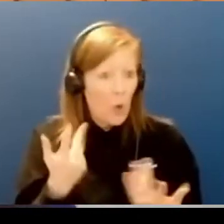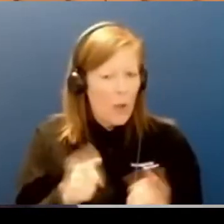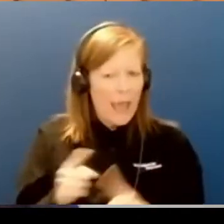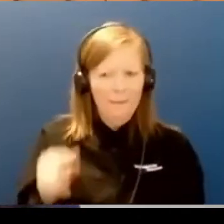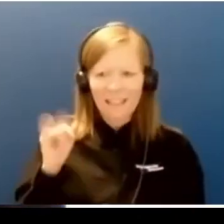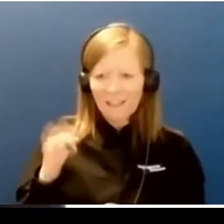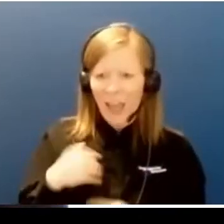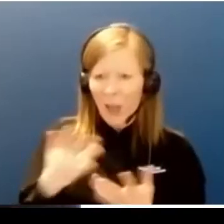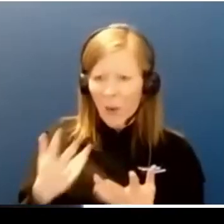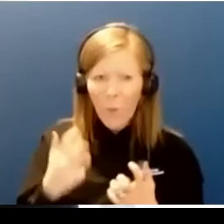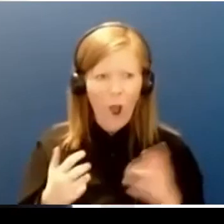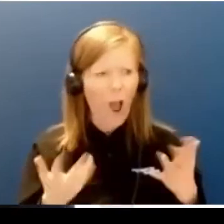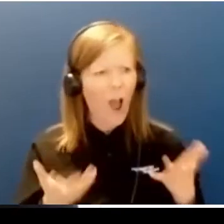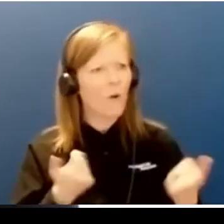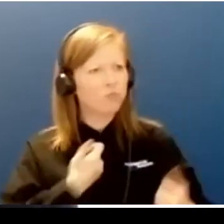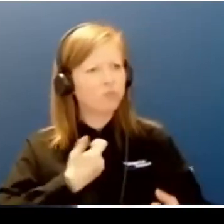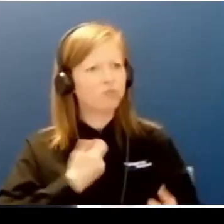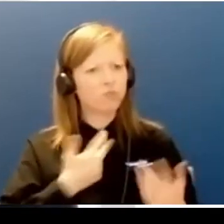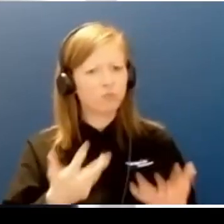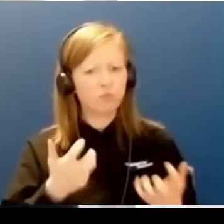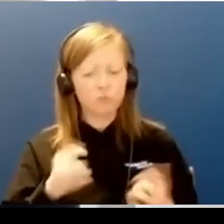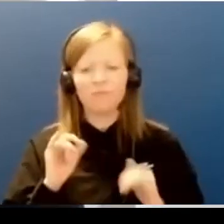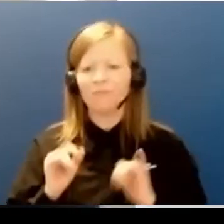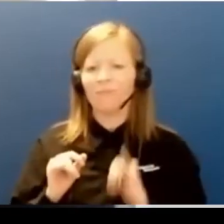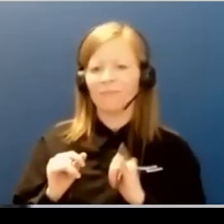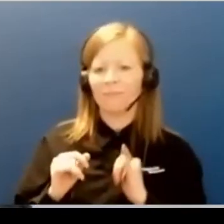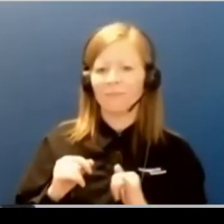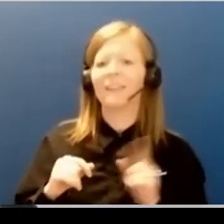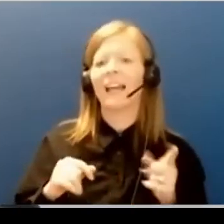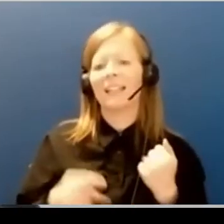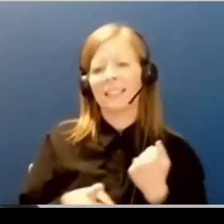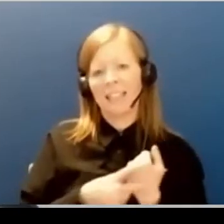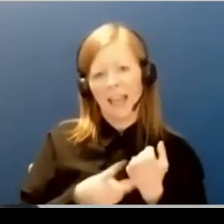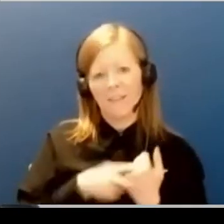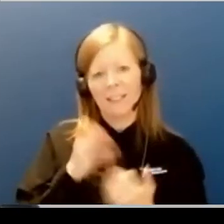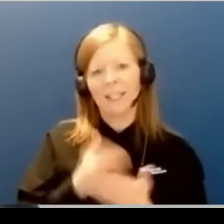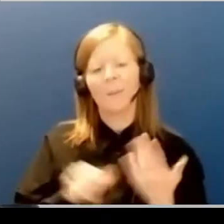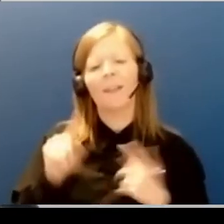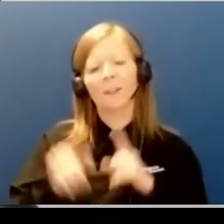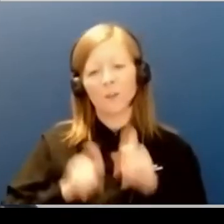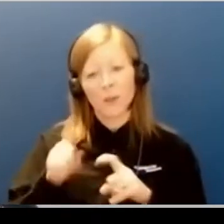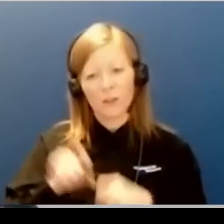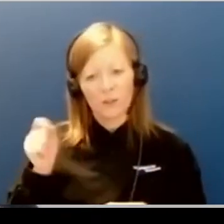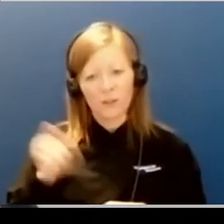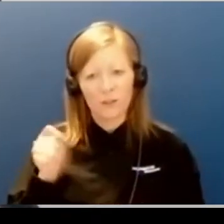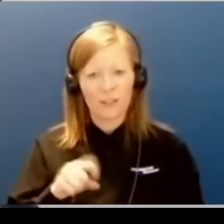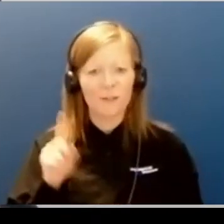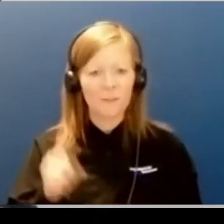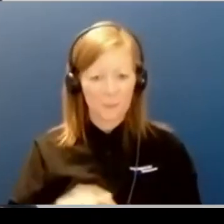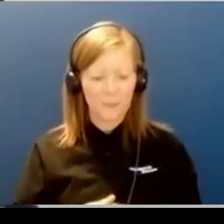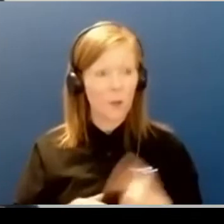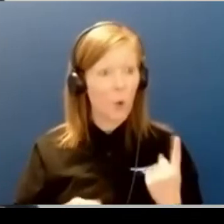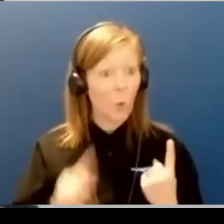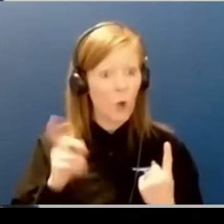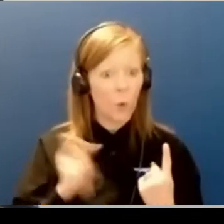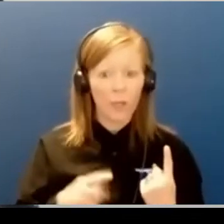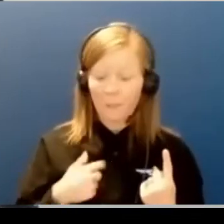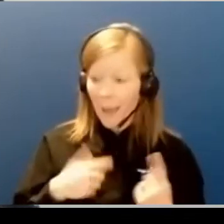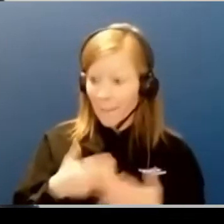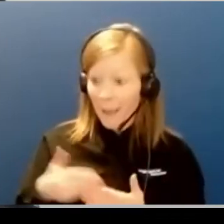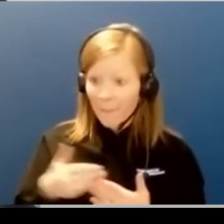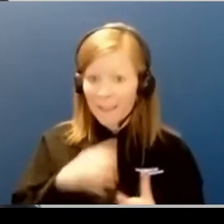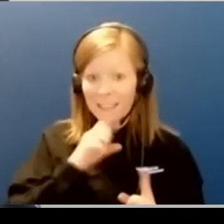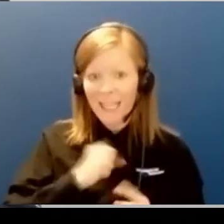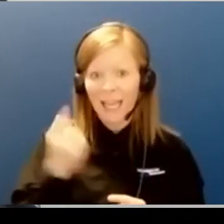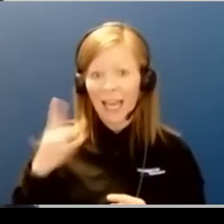own. I did see some of this questions. So one of the questions says, my baby is 18 months old